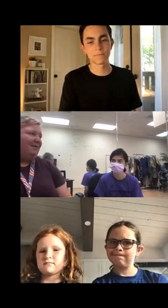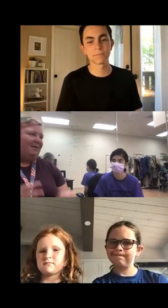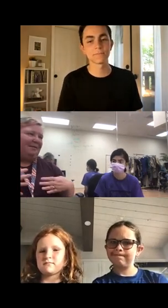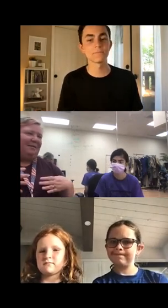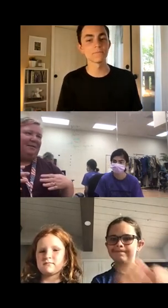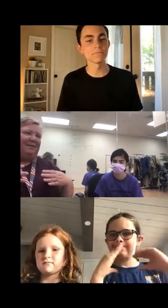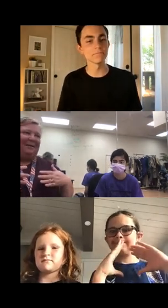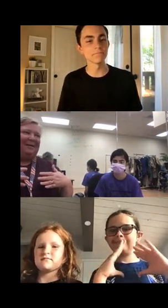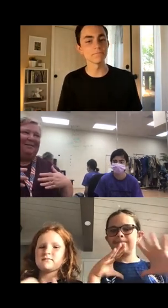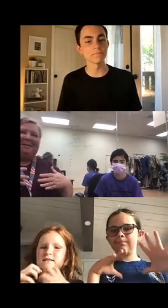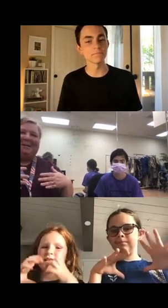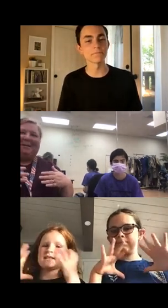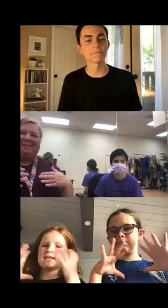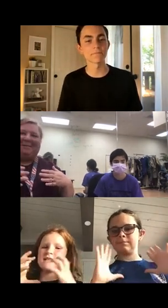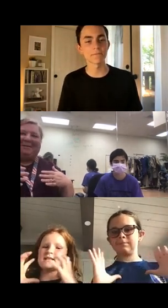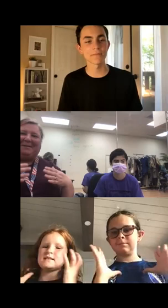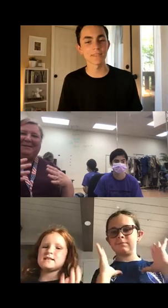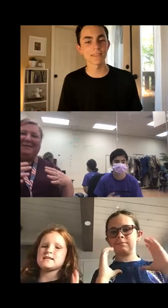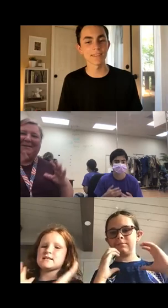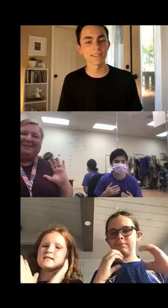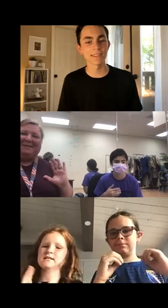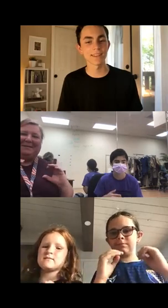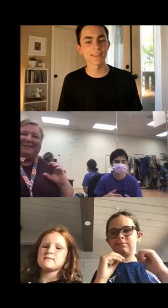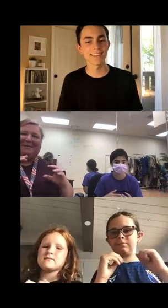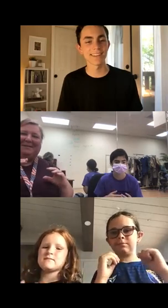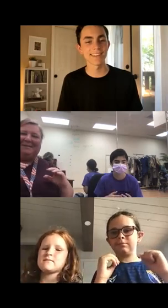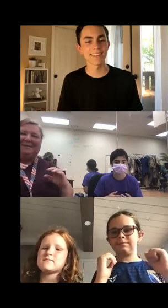Happy. Hmm. I remember.